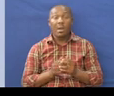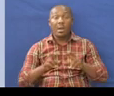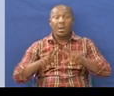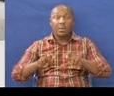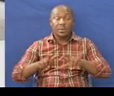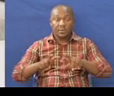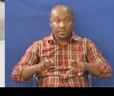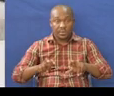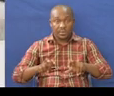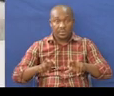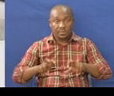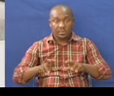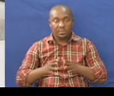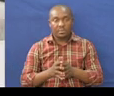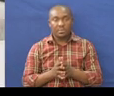research